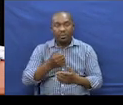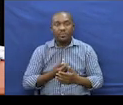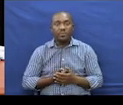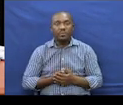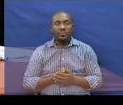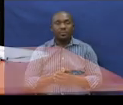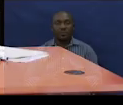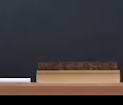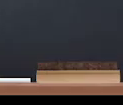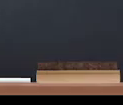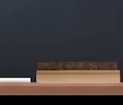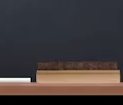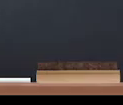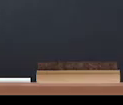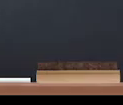Goodbye.